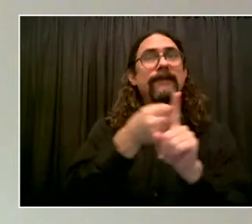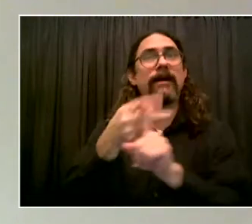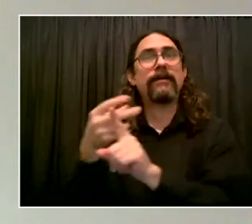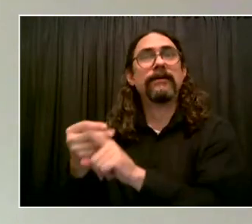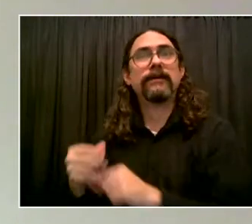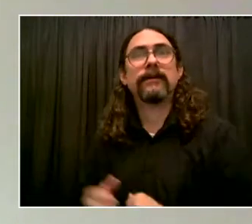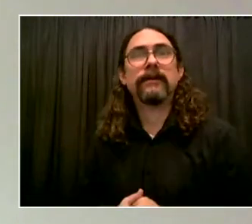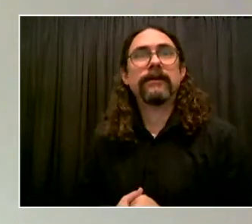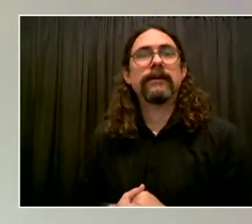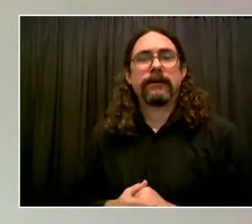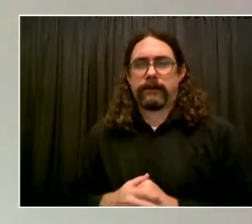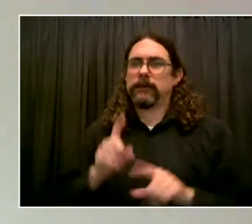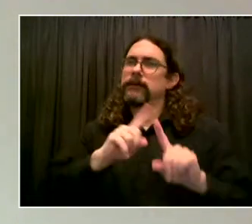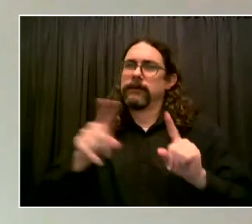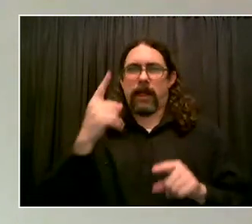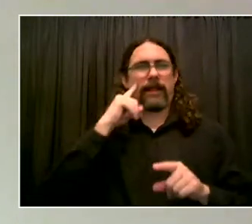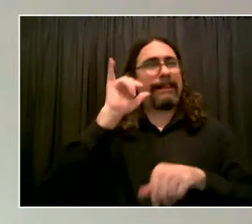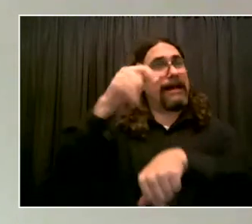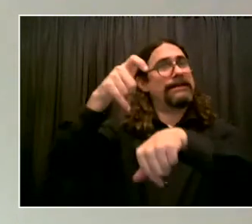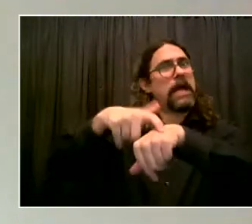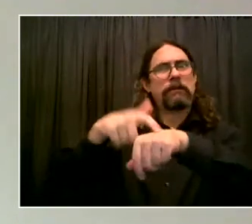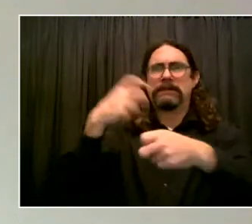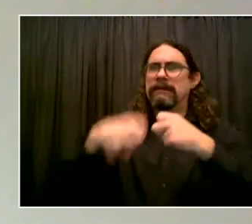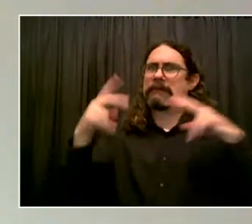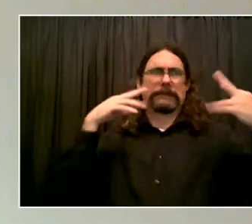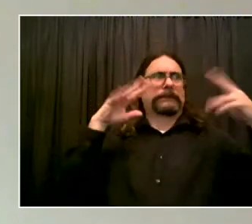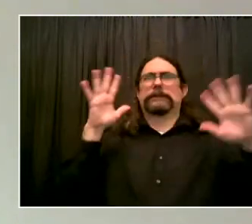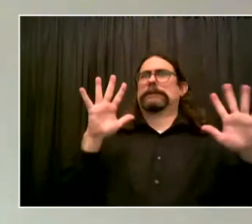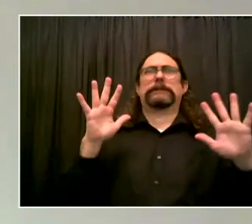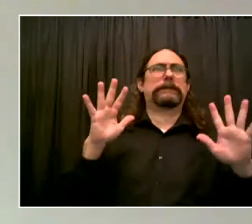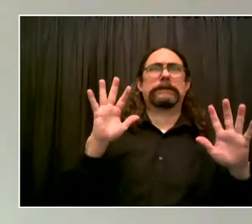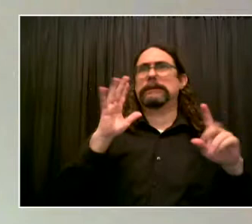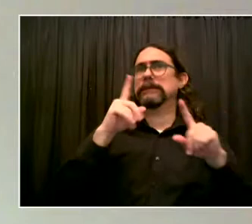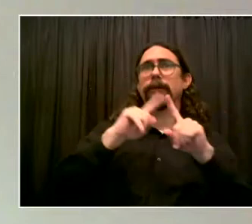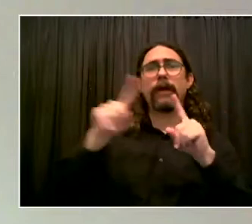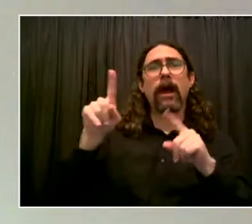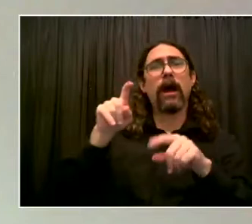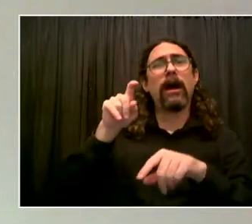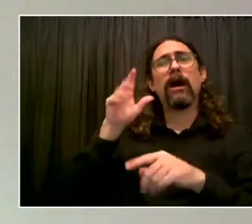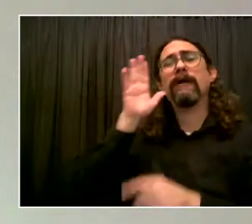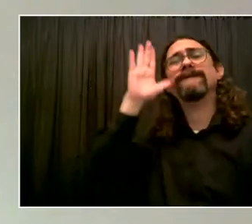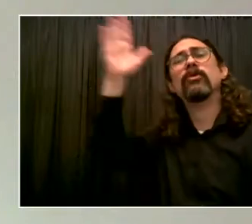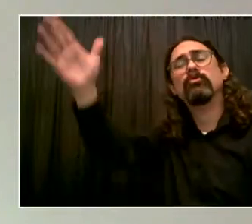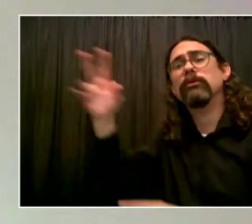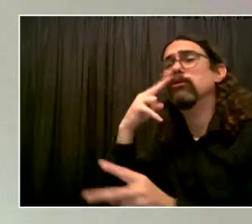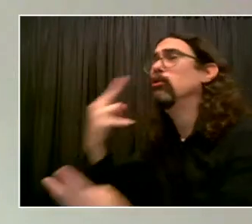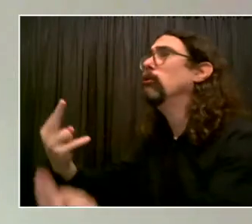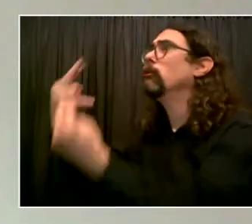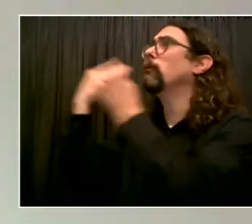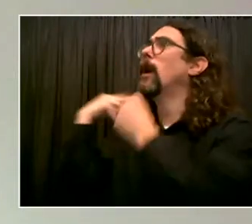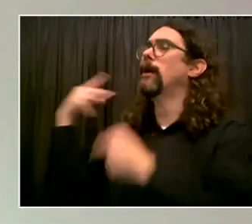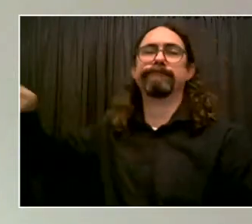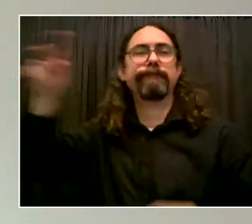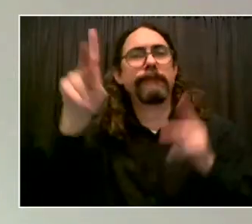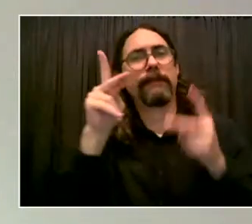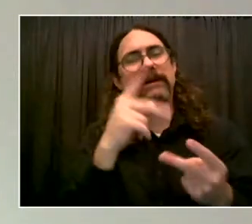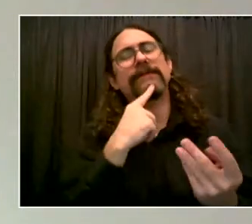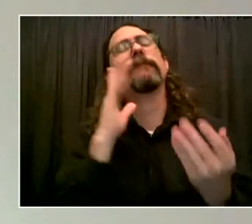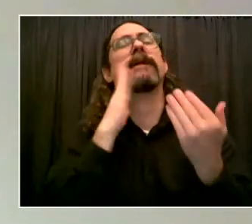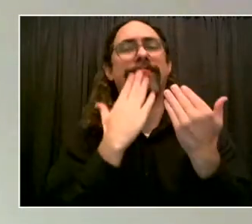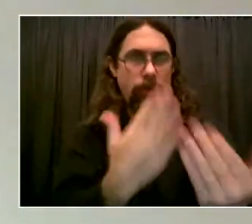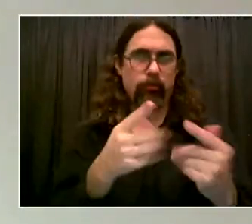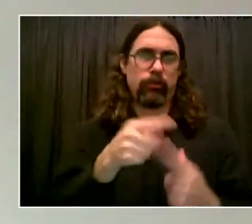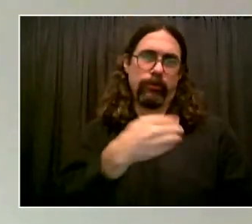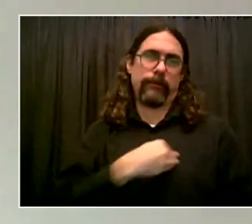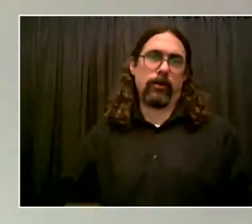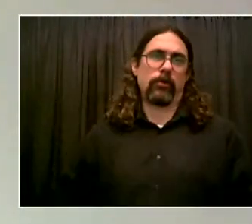to loving, to being great. So thank you so much, Mayor de Blasio, and thank you everyone that is on this panel. And because I am chair of